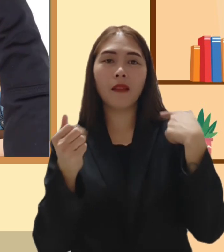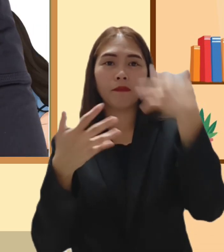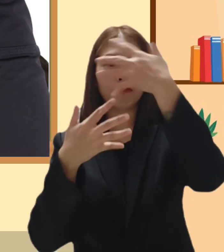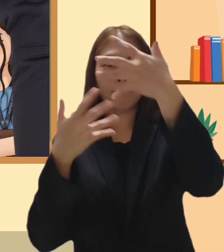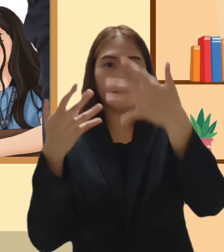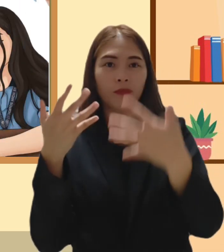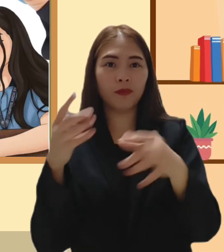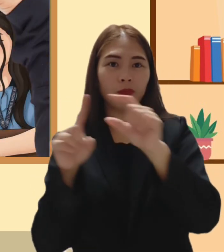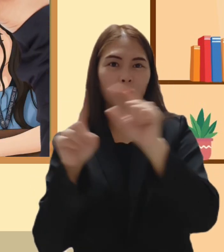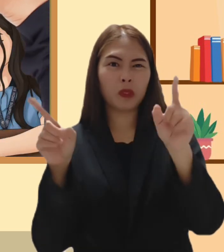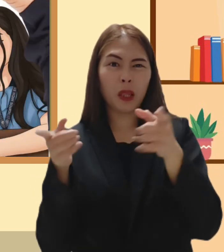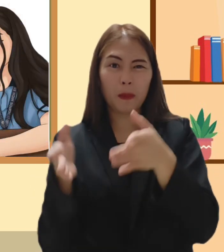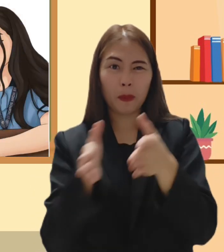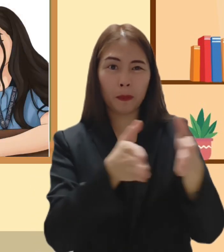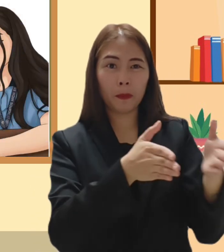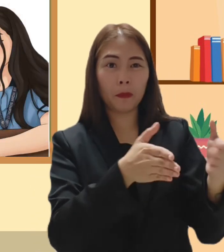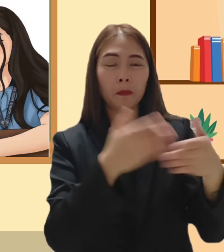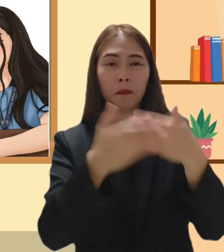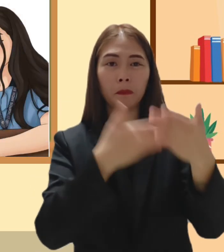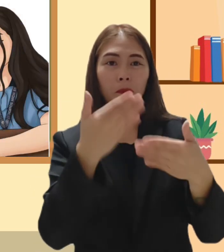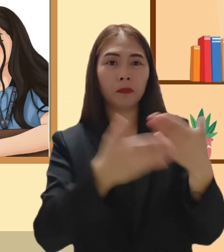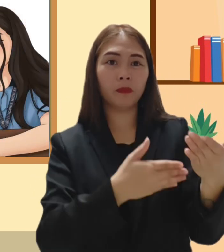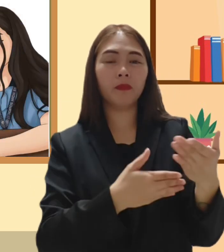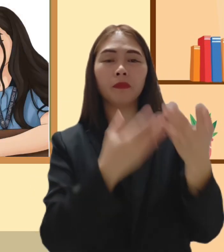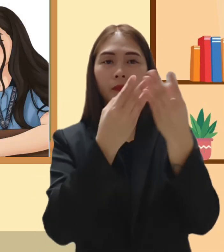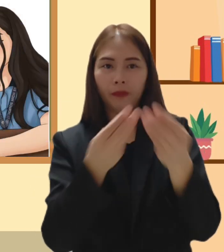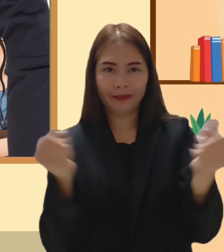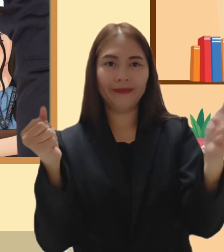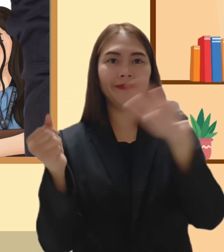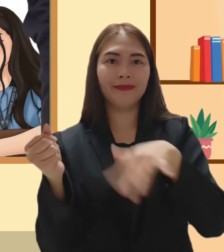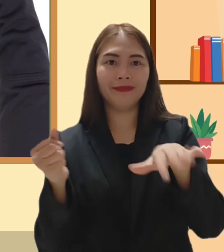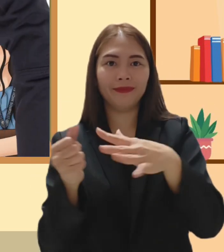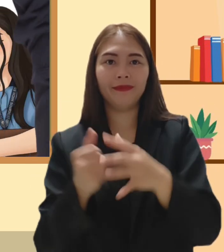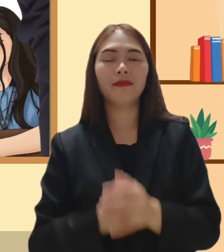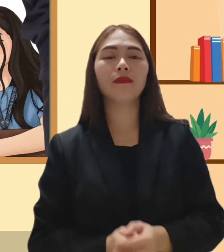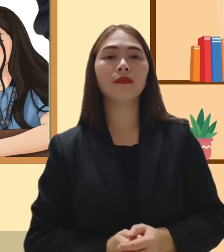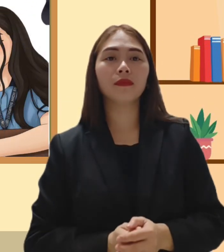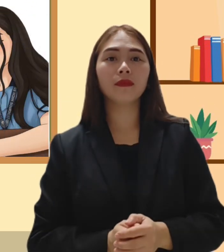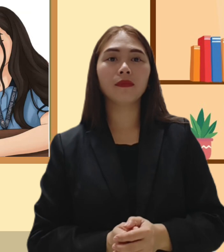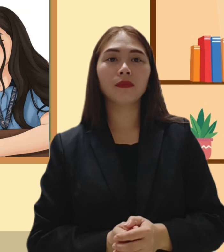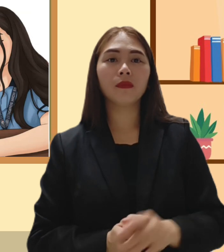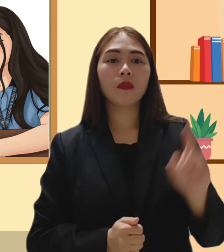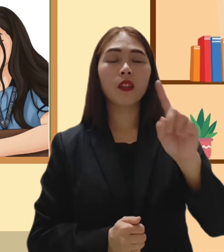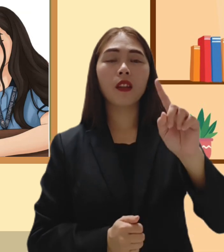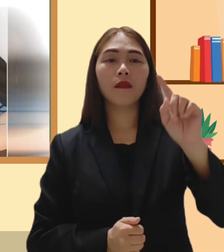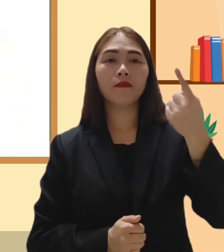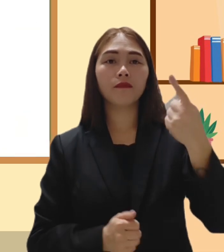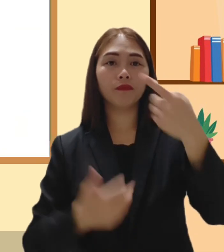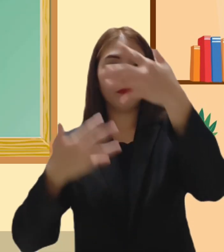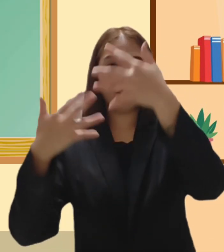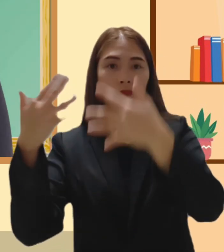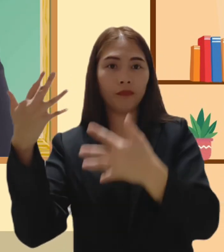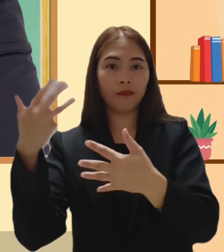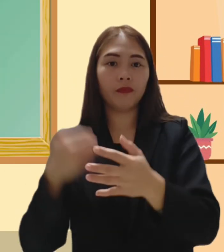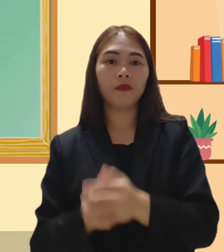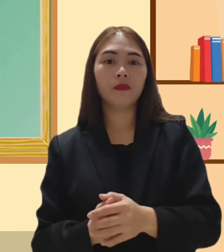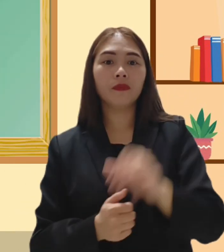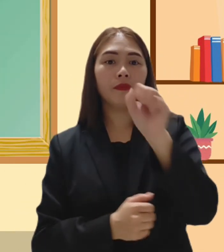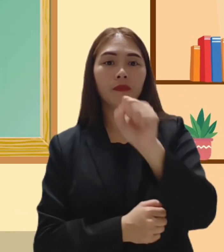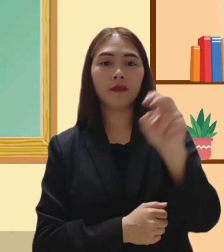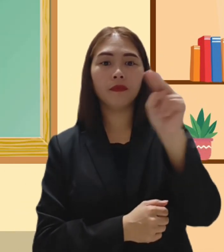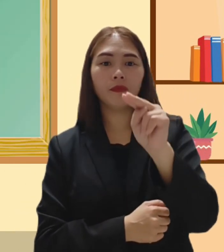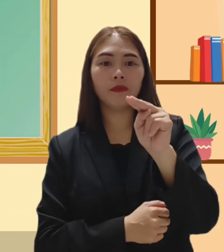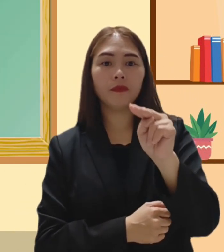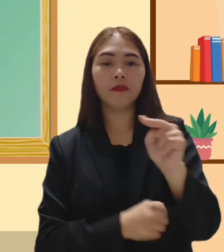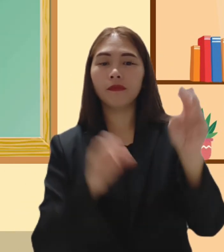this using the formula for the sum of an arithmetic series. Let's go and solve this together. Here's the formula,